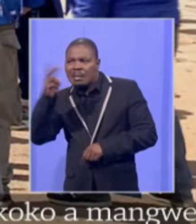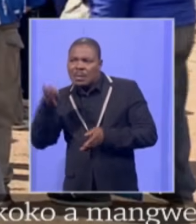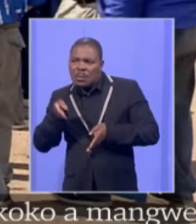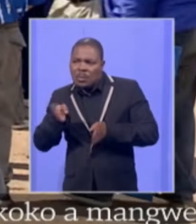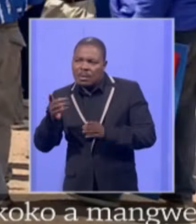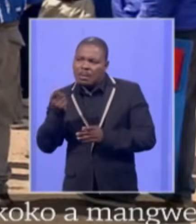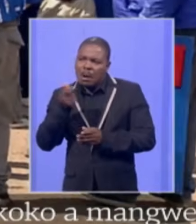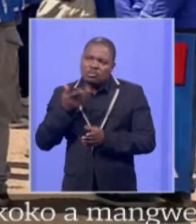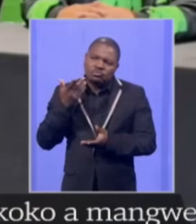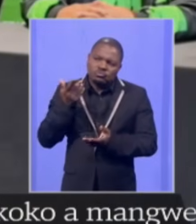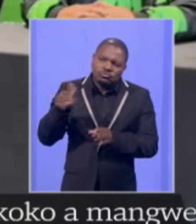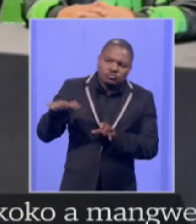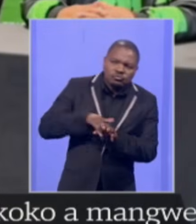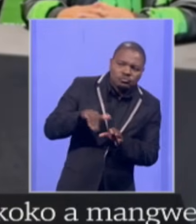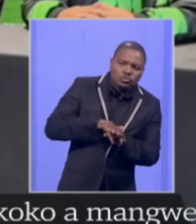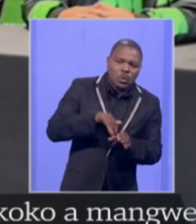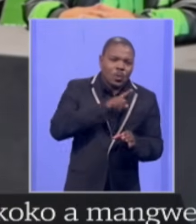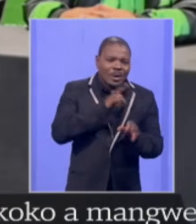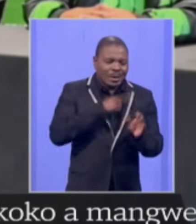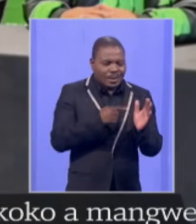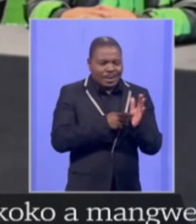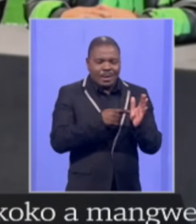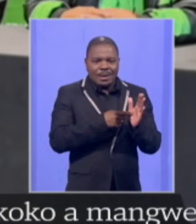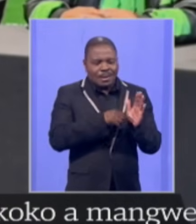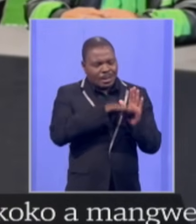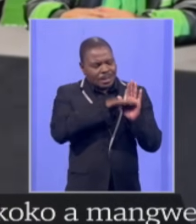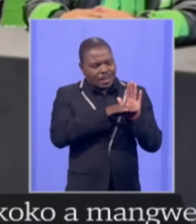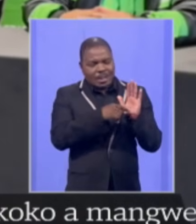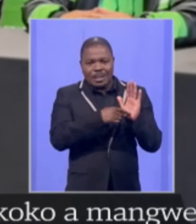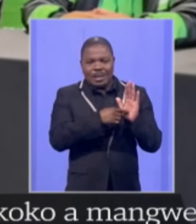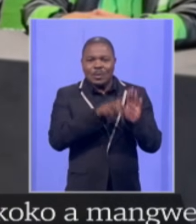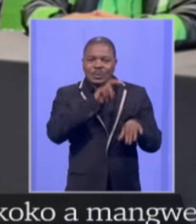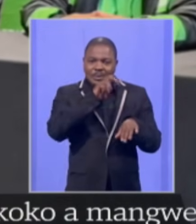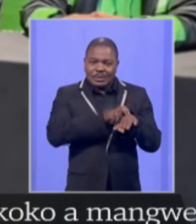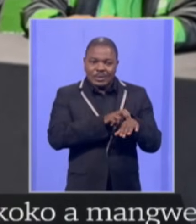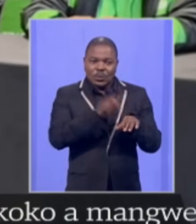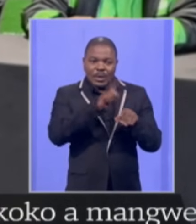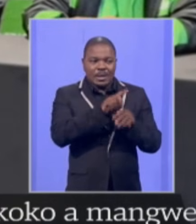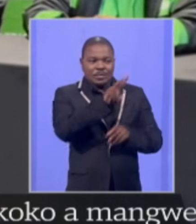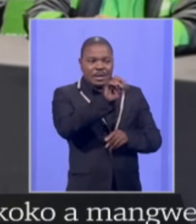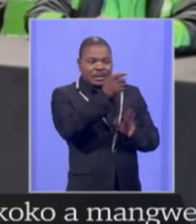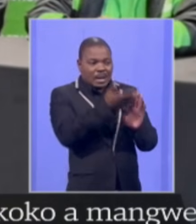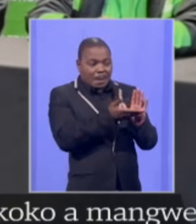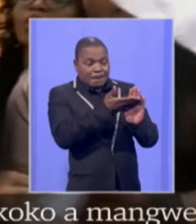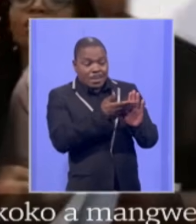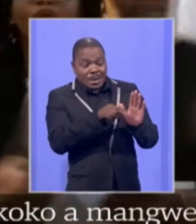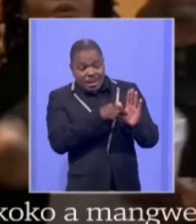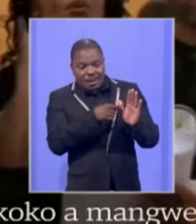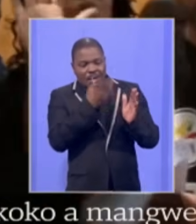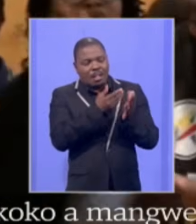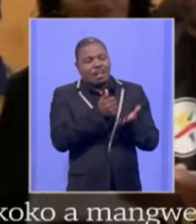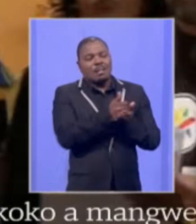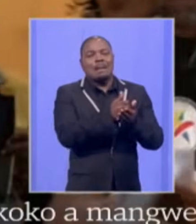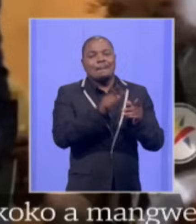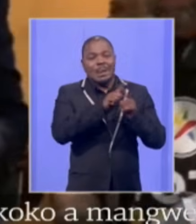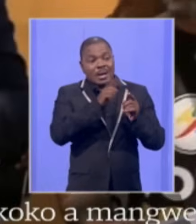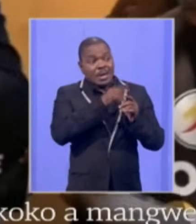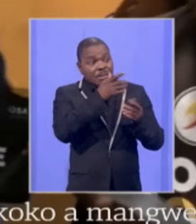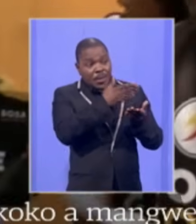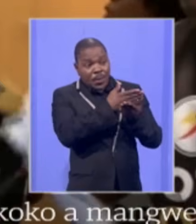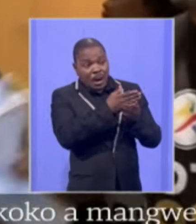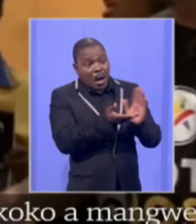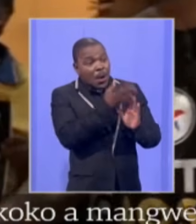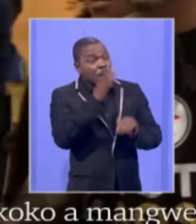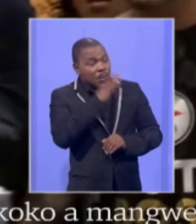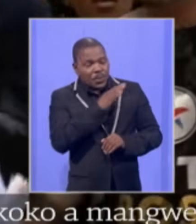ya letseno go thiba phatla e go batliwang fa e ka thibiwa ke go okediwa ga VAT. Moeteledipele wa bosa